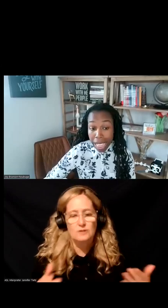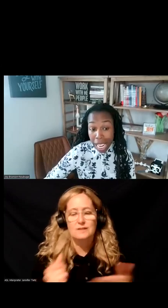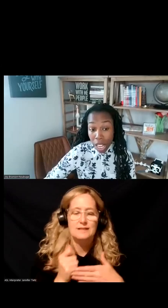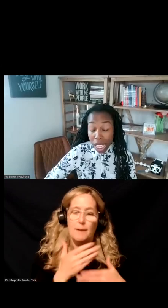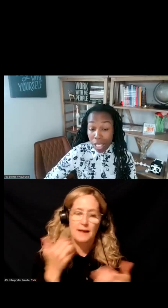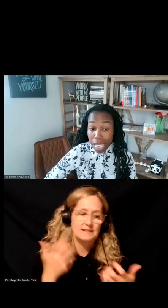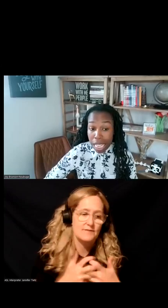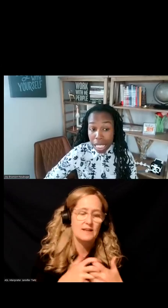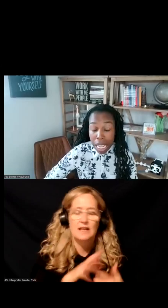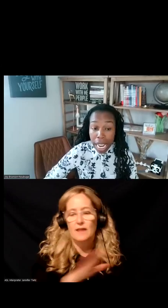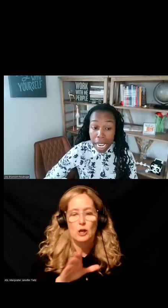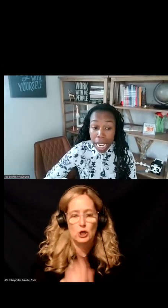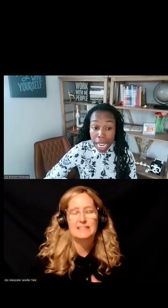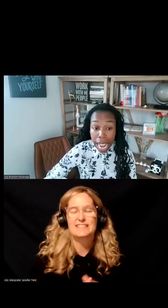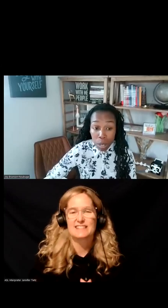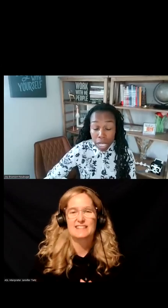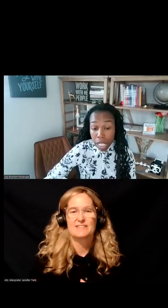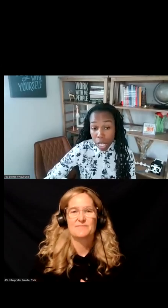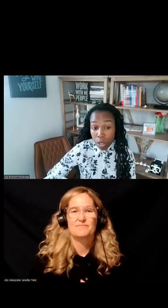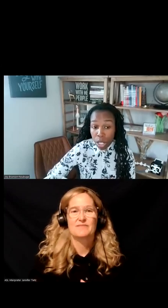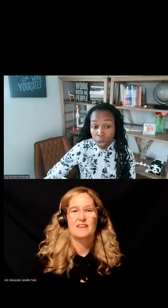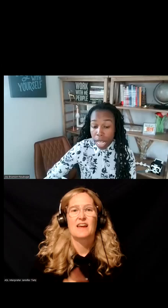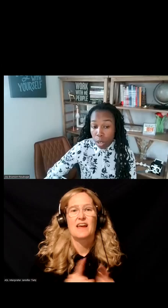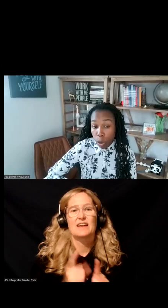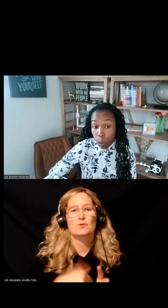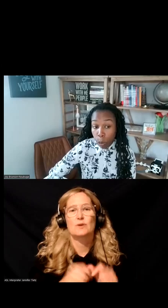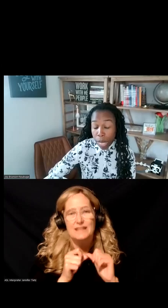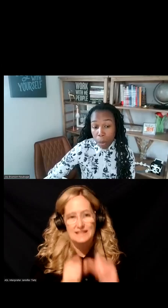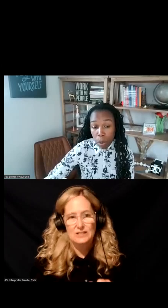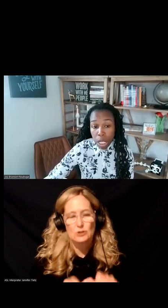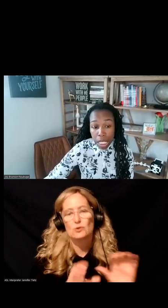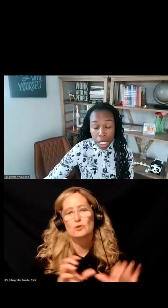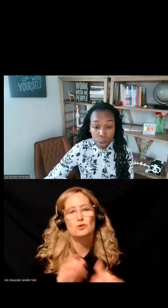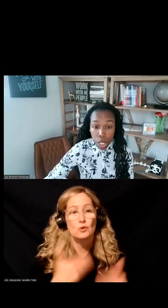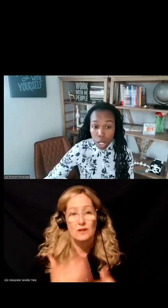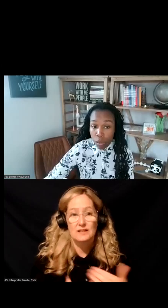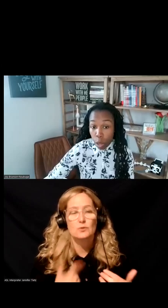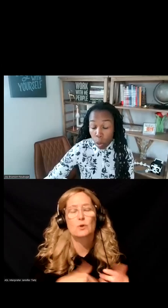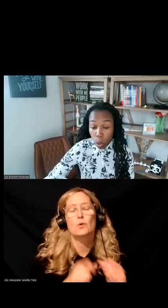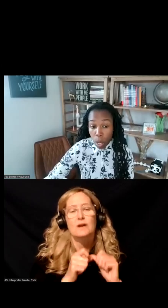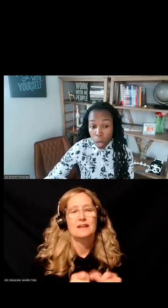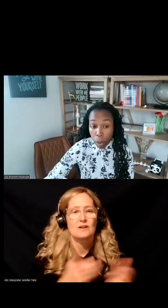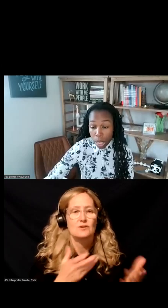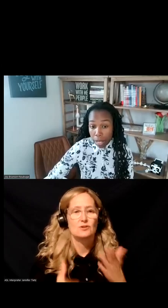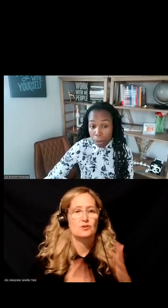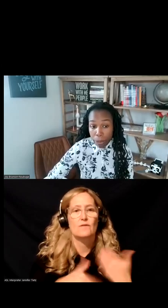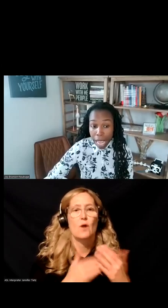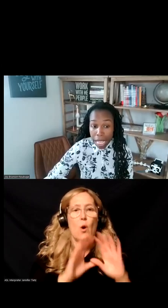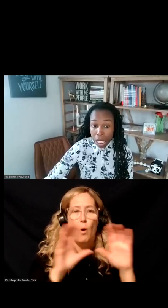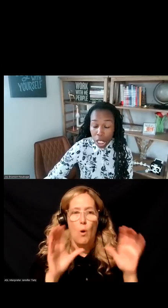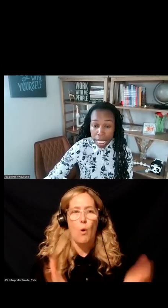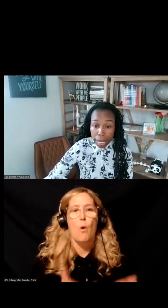fit their needs. And as we continue to do this, we'll be able to continue to serve the whole